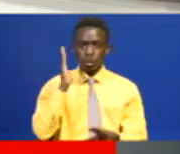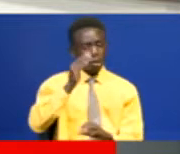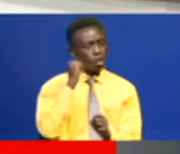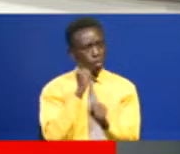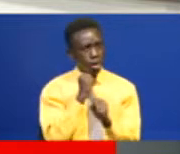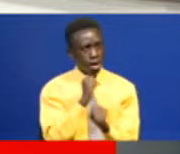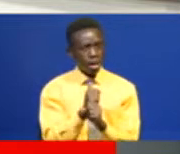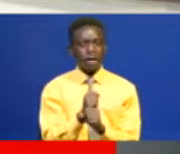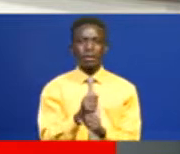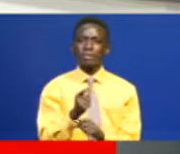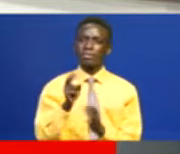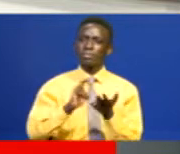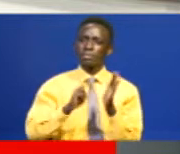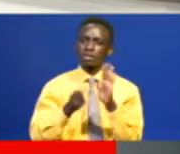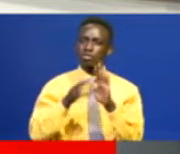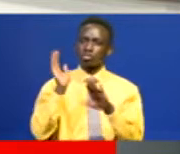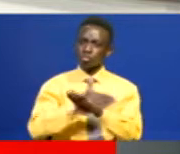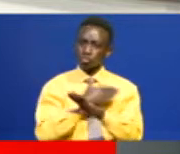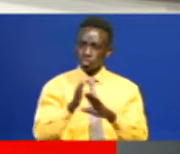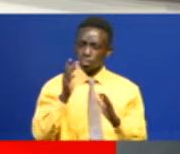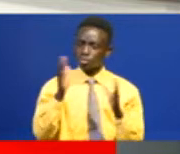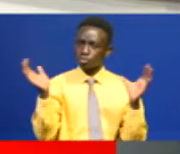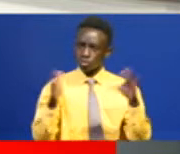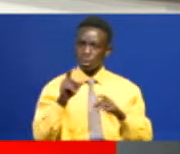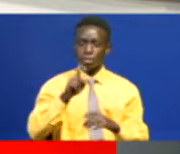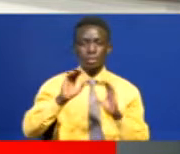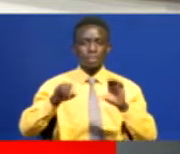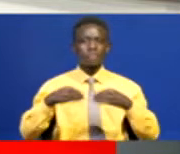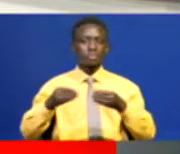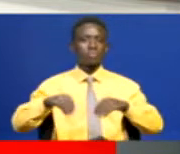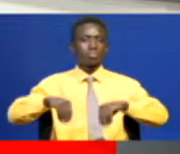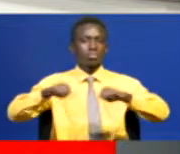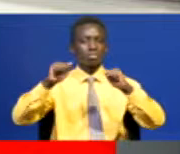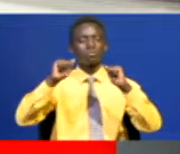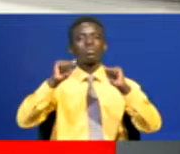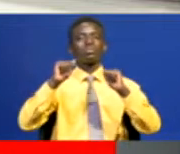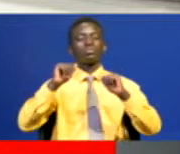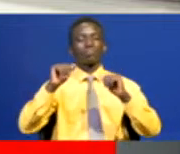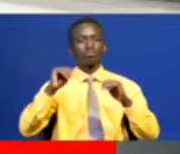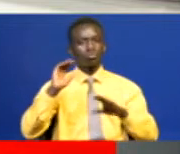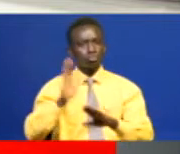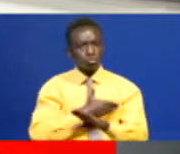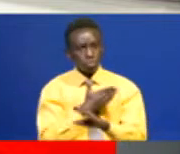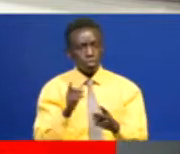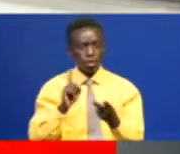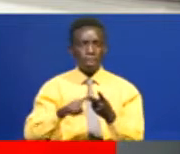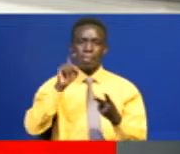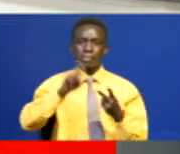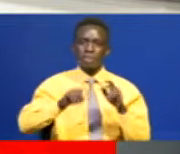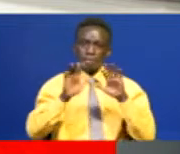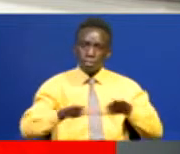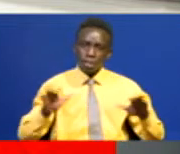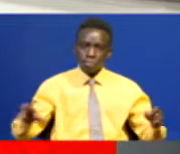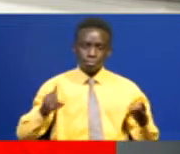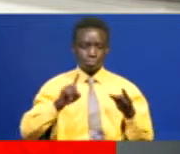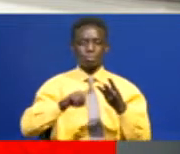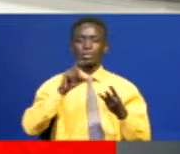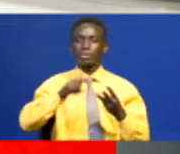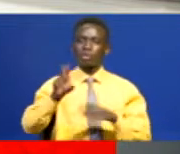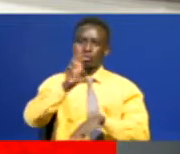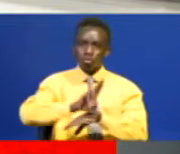themselves, the artists, must produce quality music. They must be able to market it. They must be able to use technology